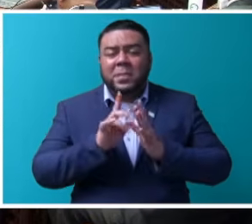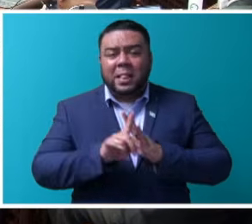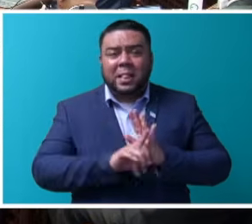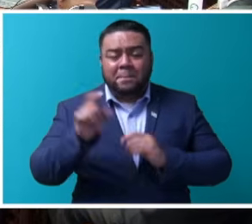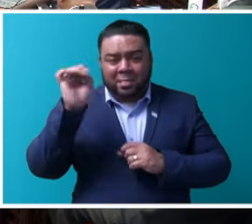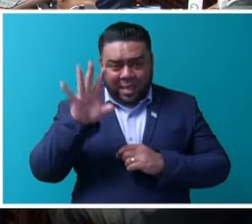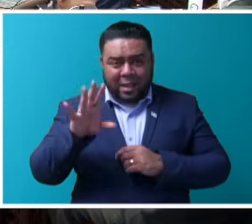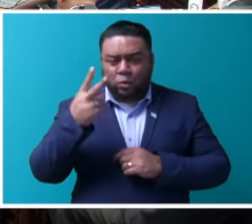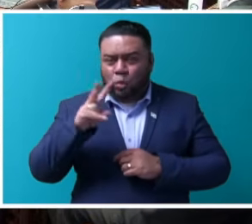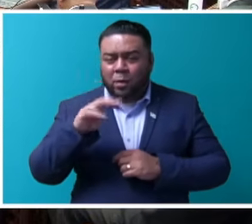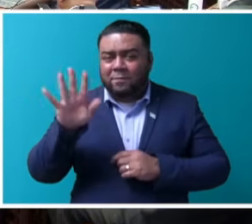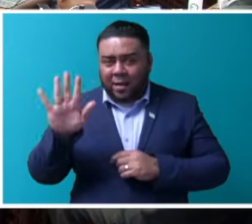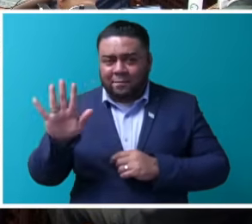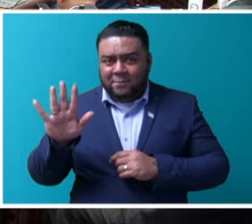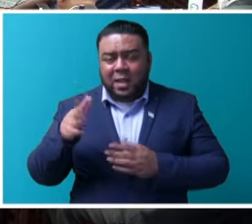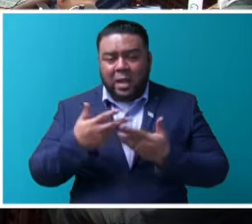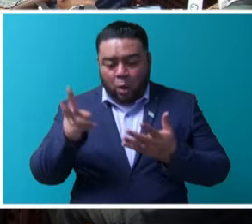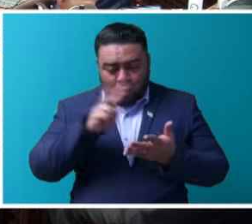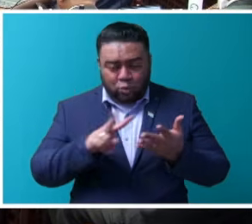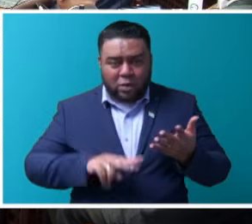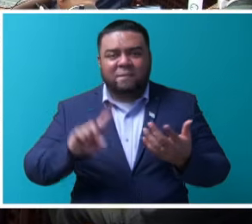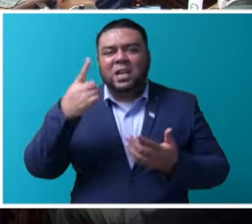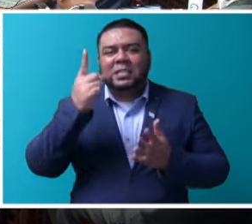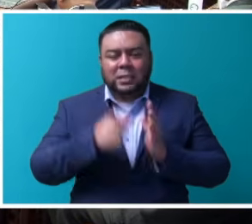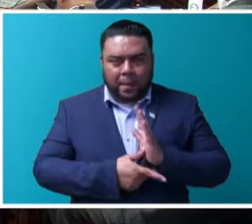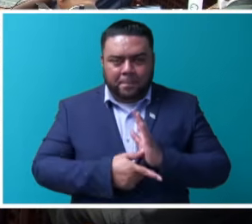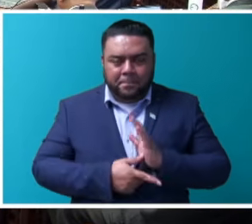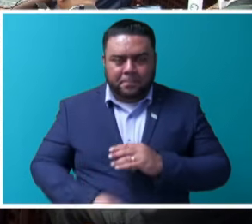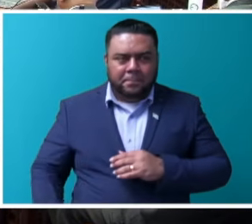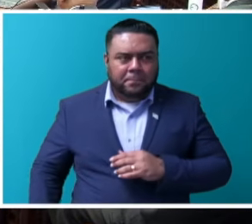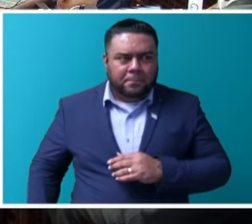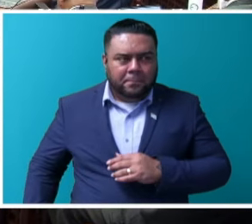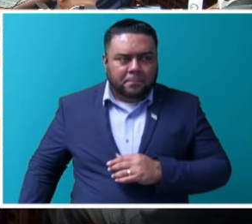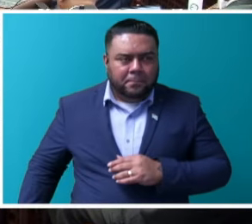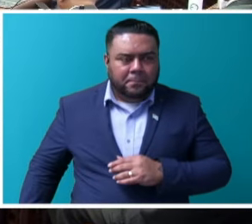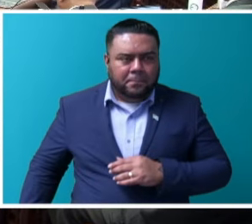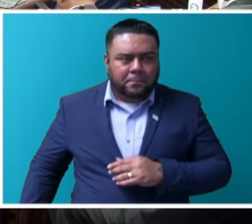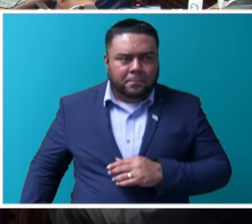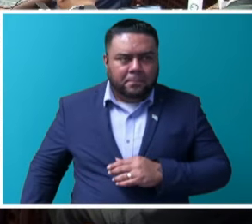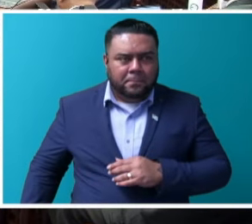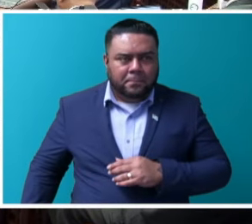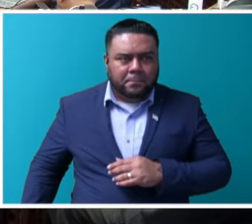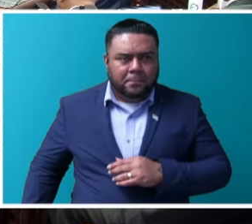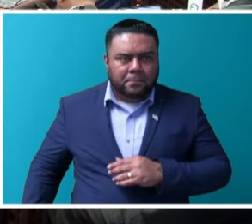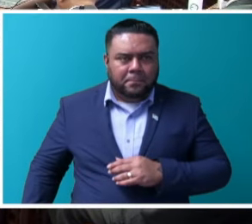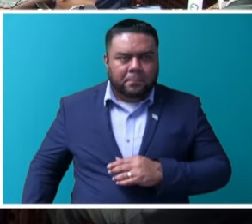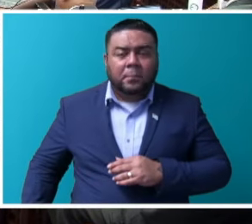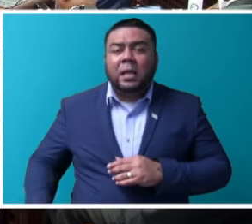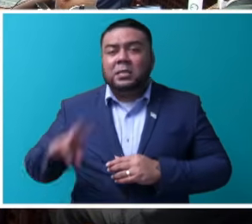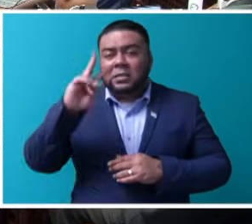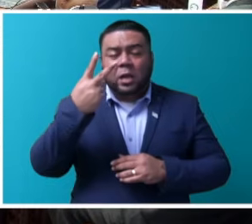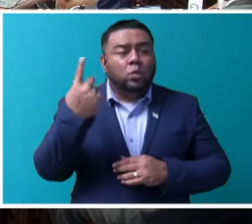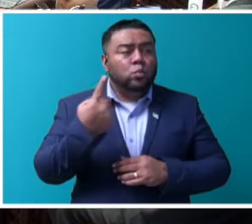of 2025, be now read a first time. Is there a seconder?